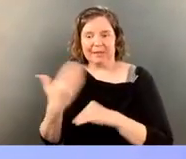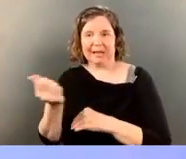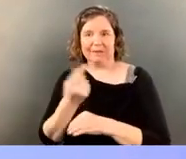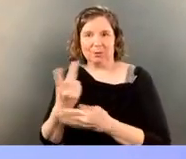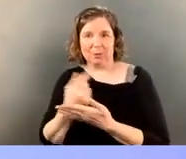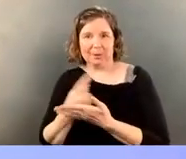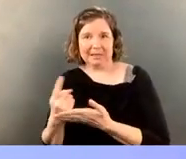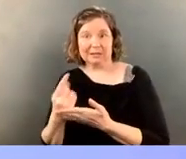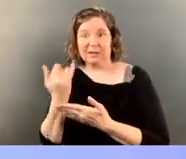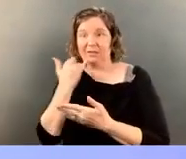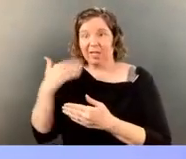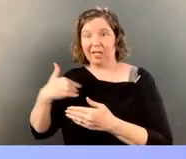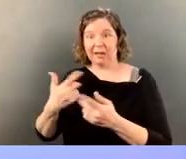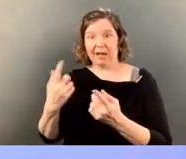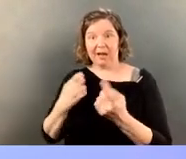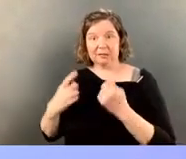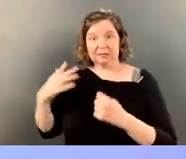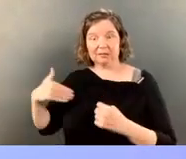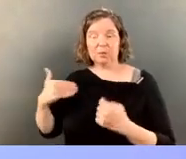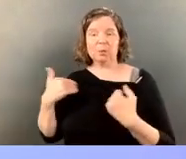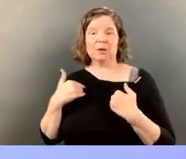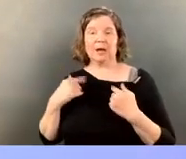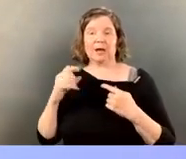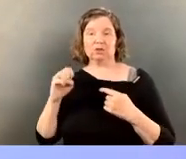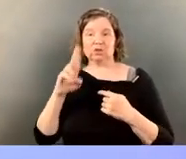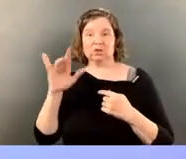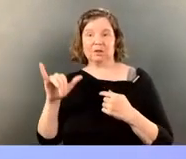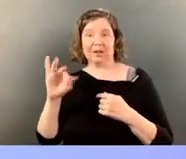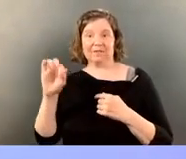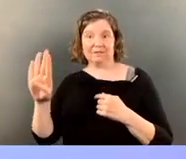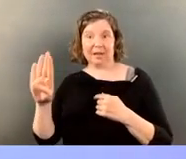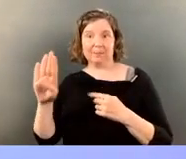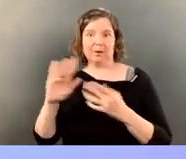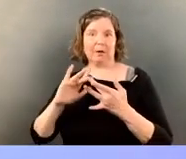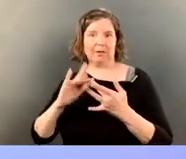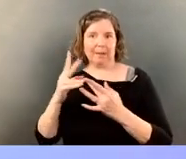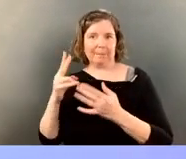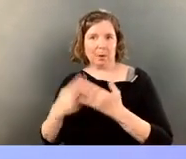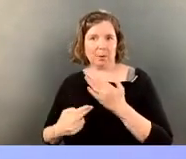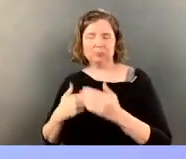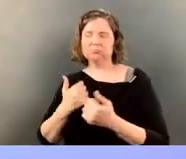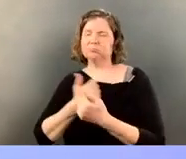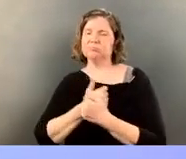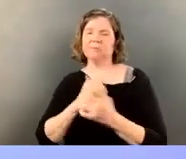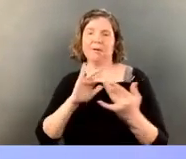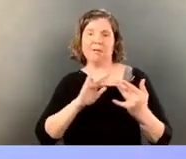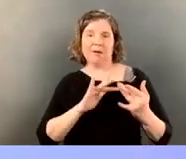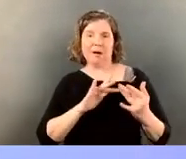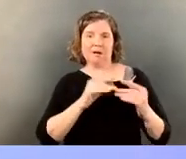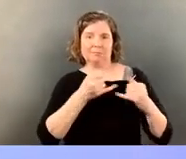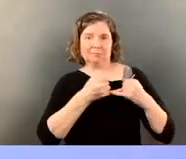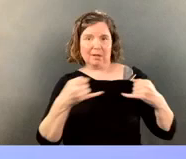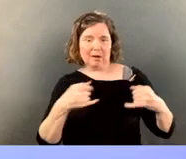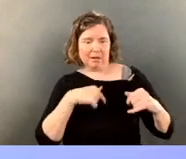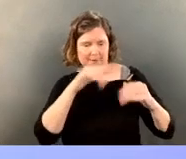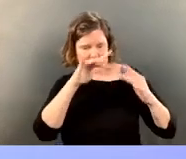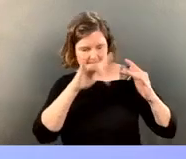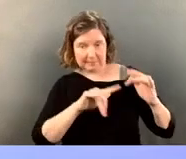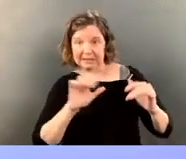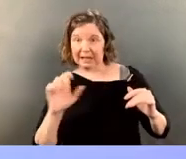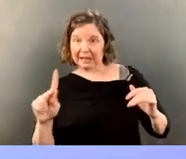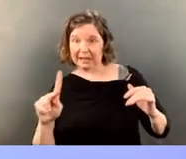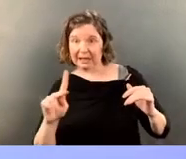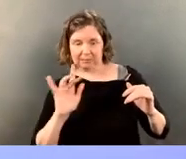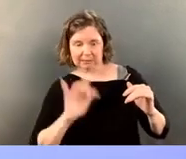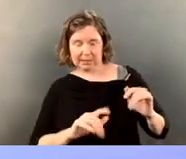weeks. So if you haven't asked a question yet, we've had a survey going on Facebook and online. We would love for you to get online, and there's a link in the description below for this